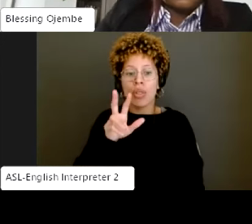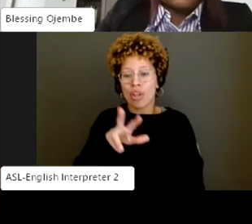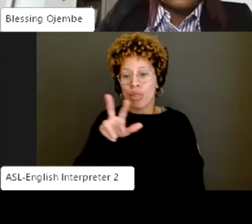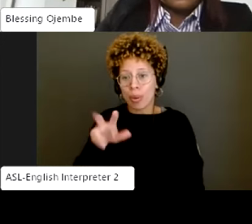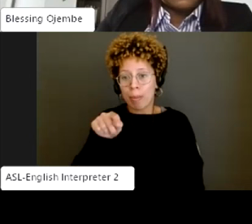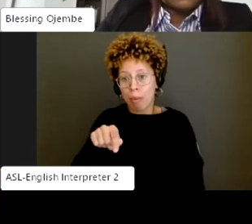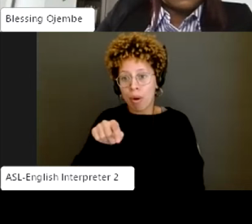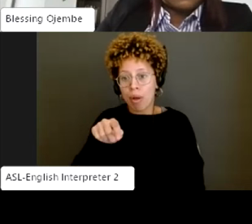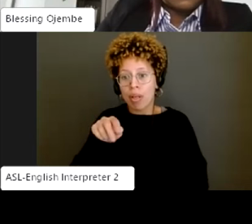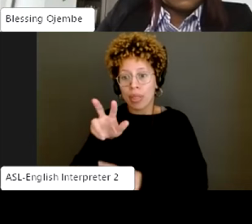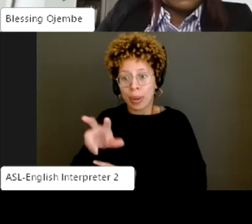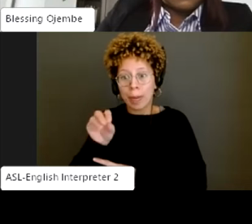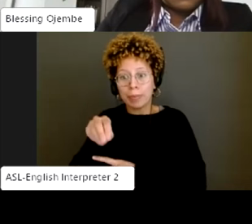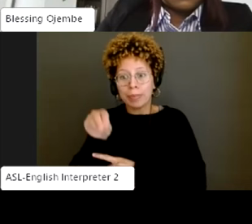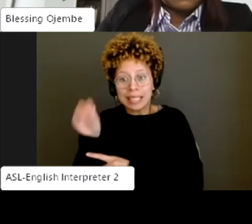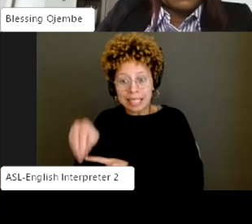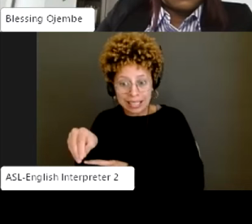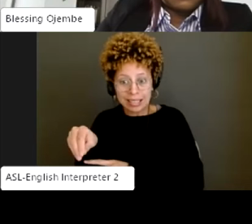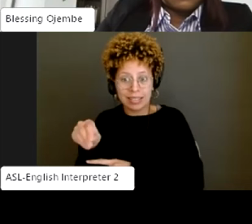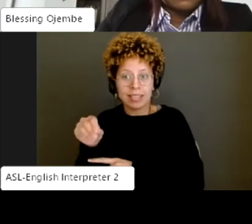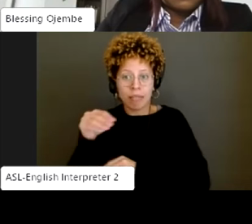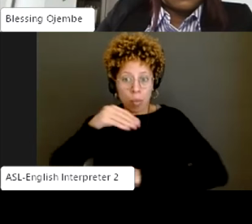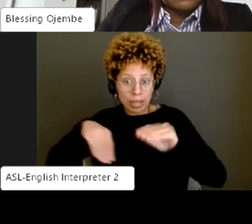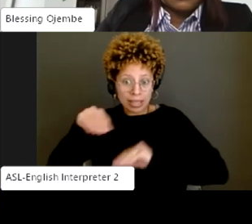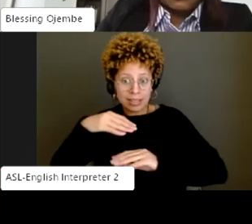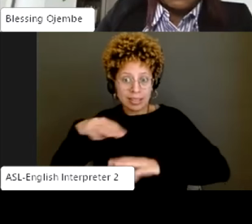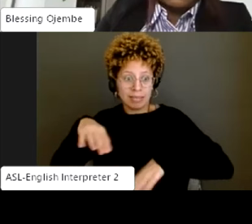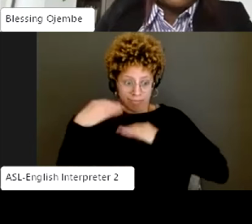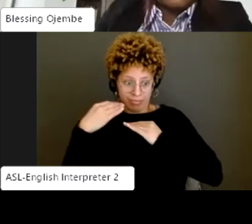33.3% of mobility limitations. Next slide, please.